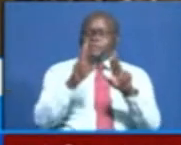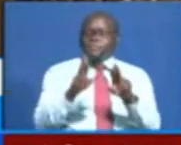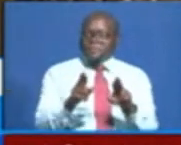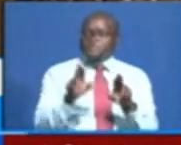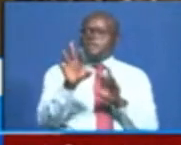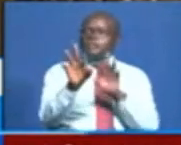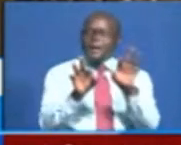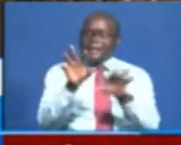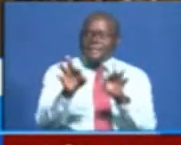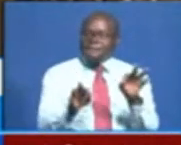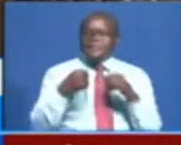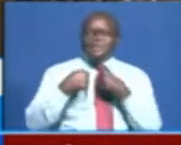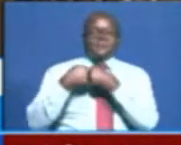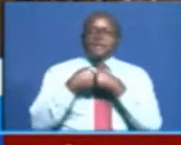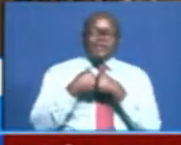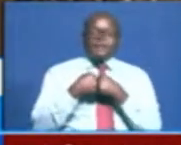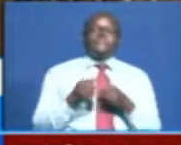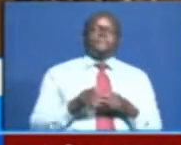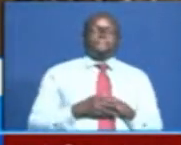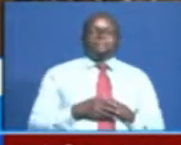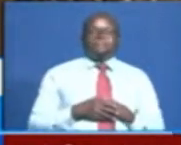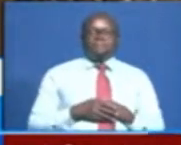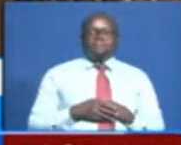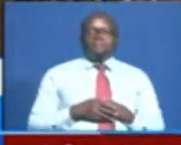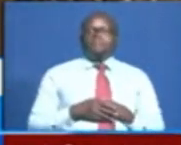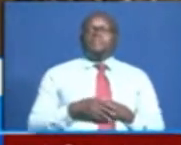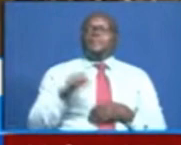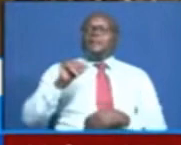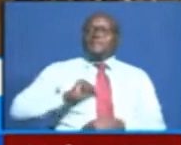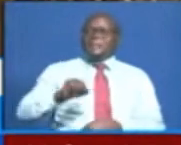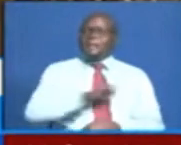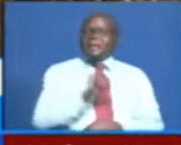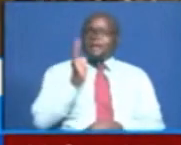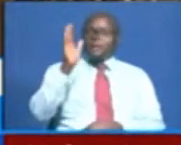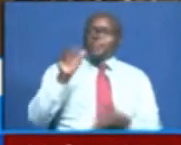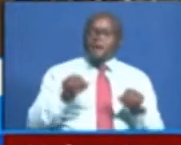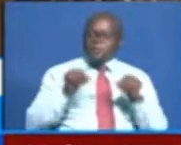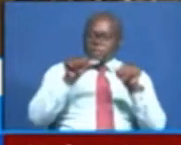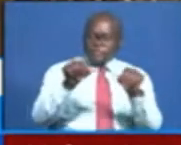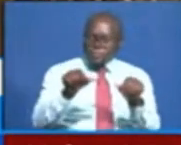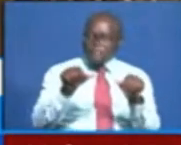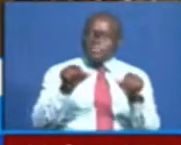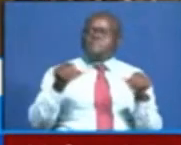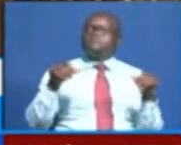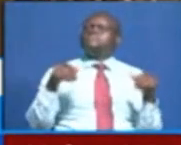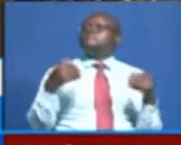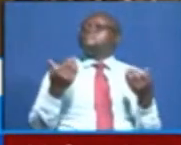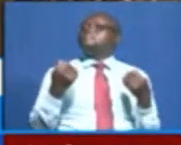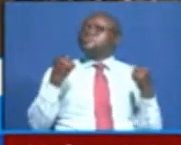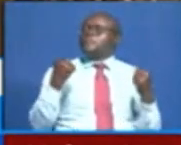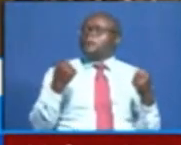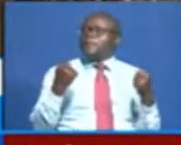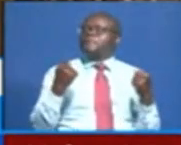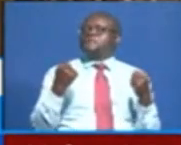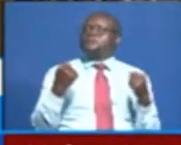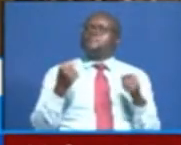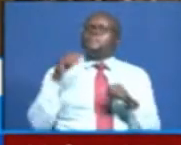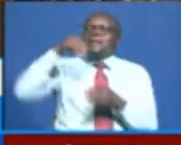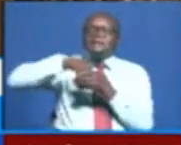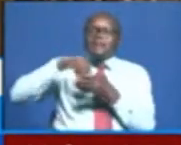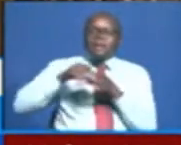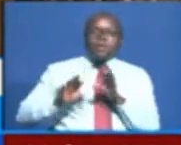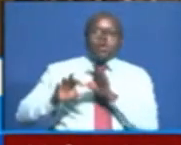identified challenges. The Senate will continually bolster and strengthen internal collaborative